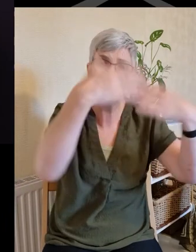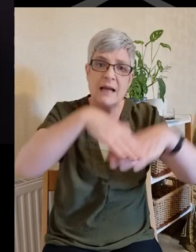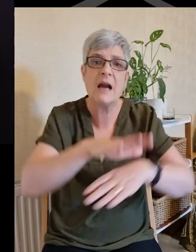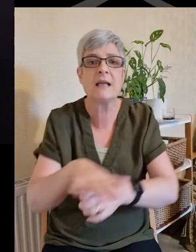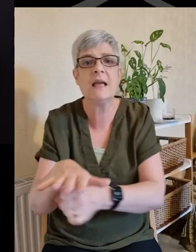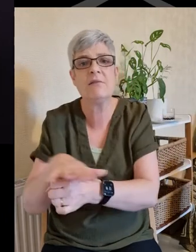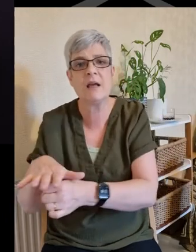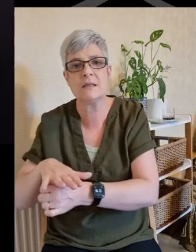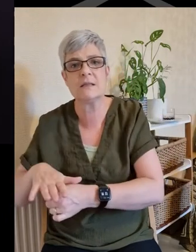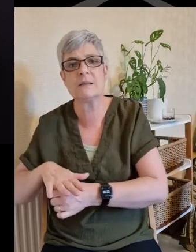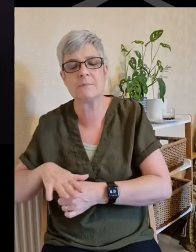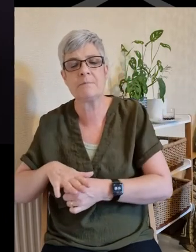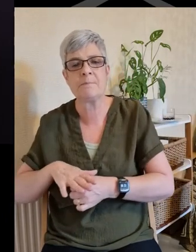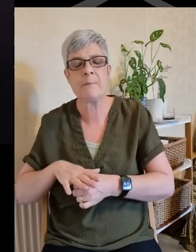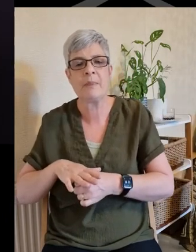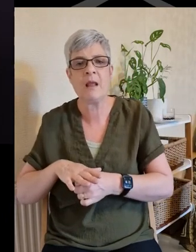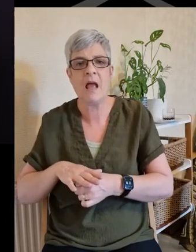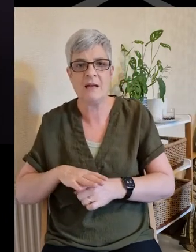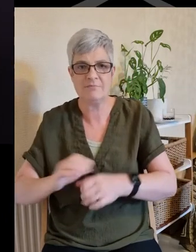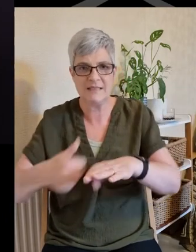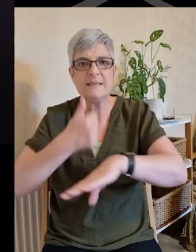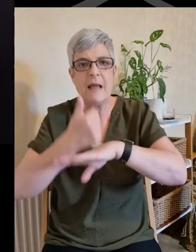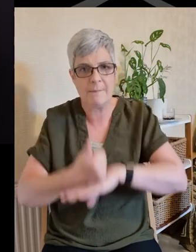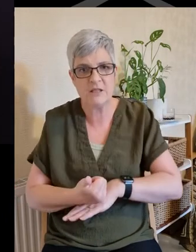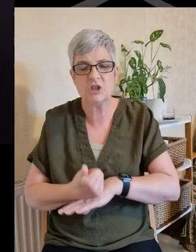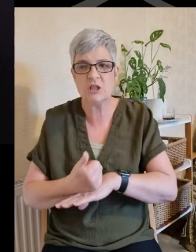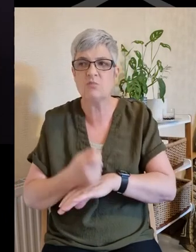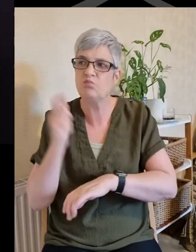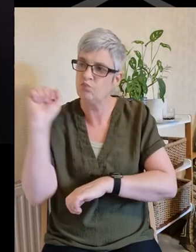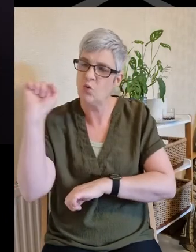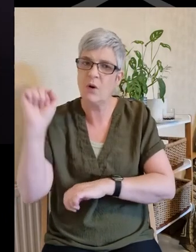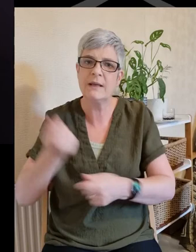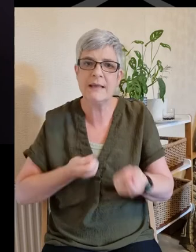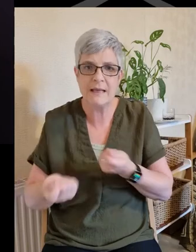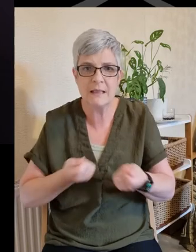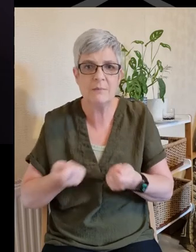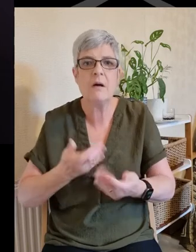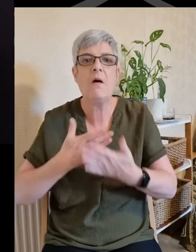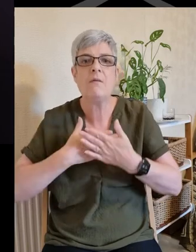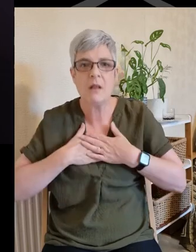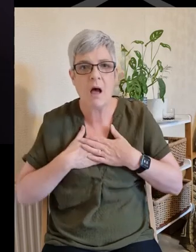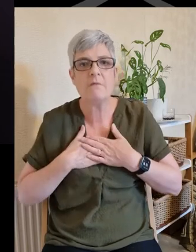and establishing further your coming kingdom of peace and love and justice.